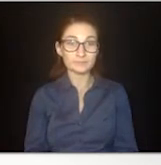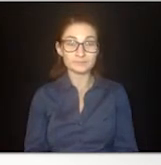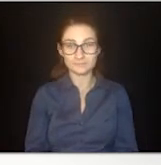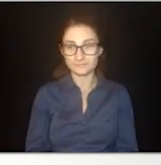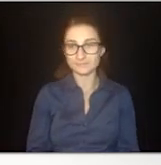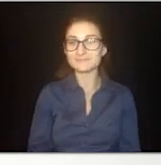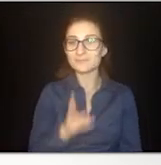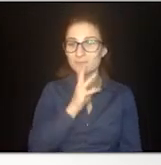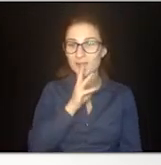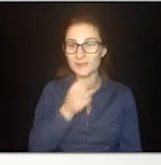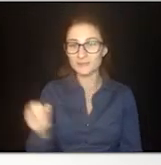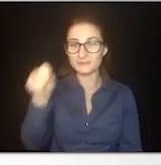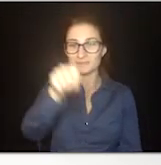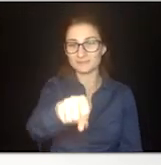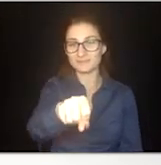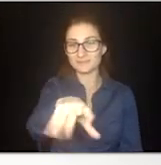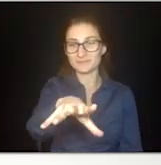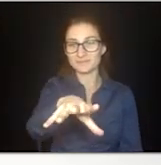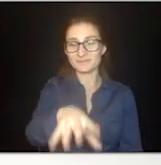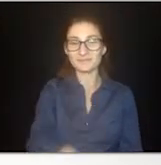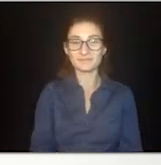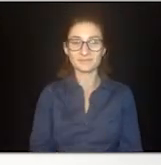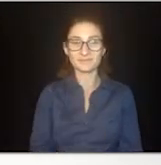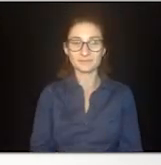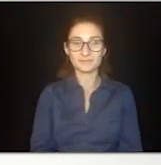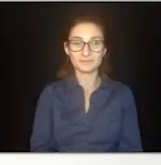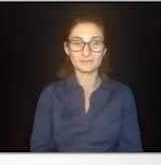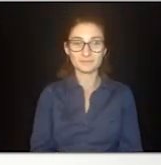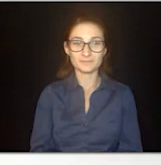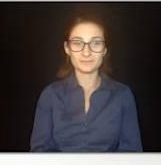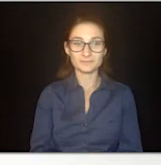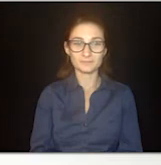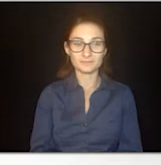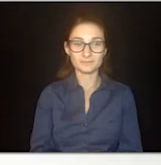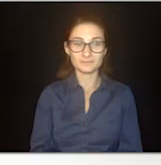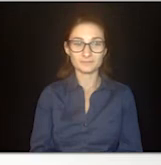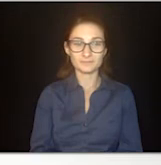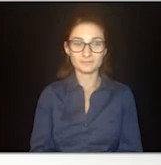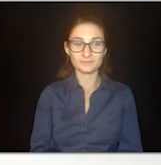it? In goes the bottle of water. In the box.